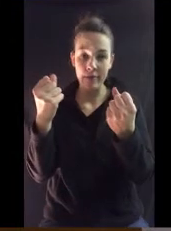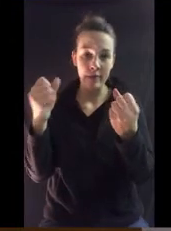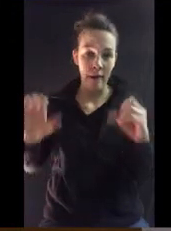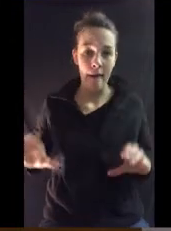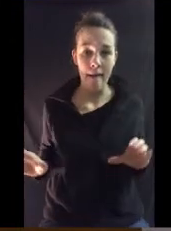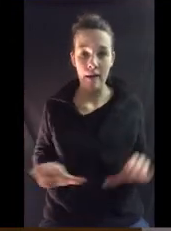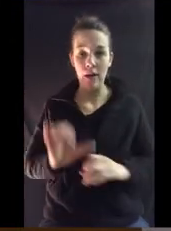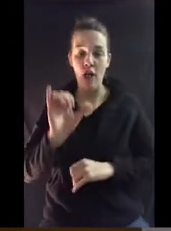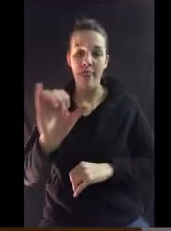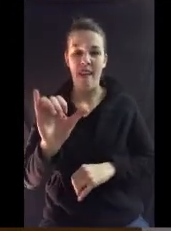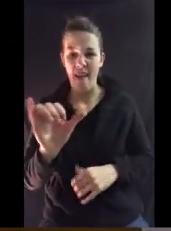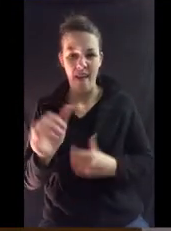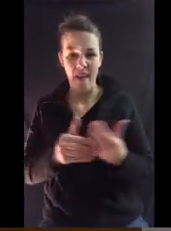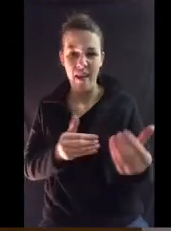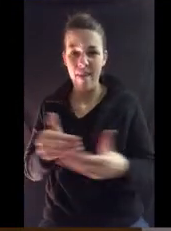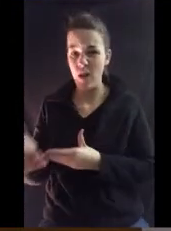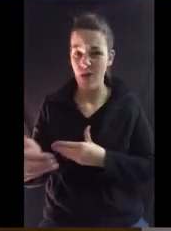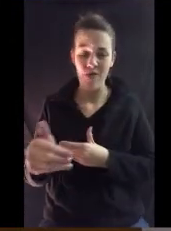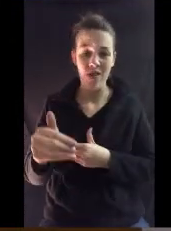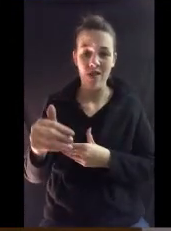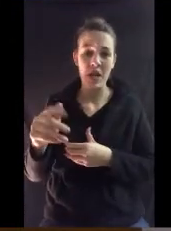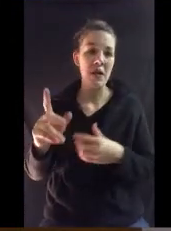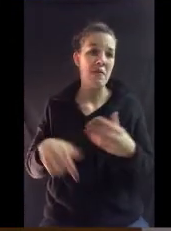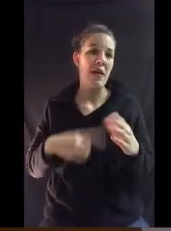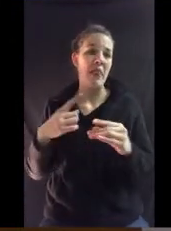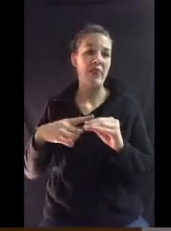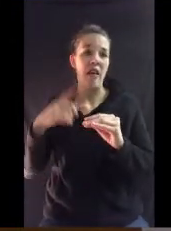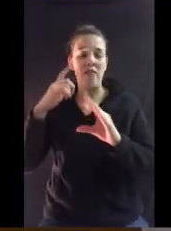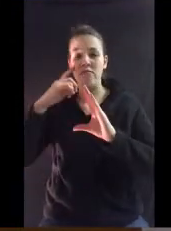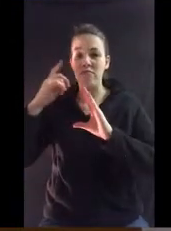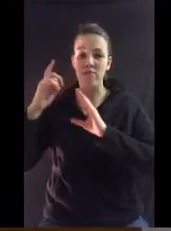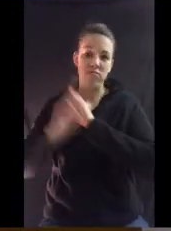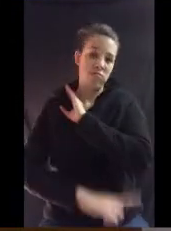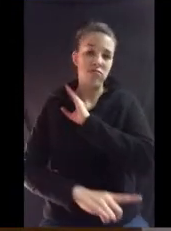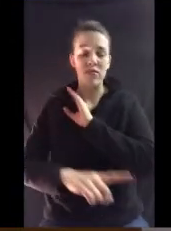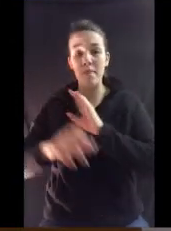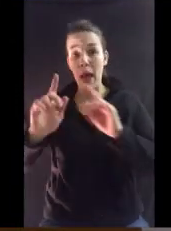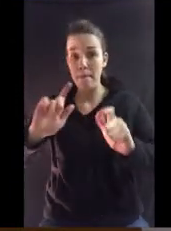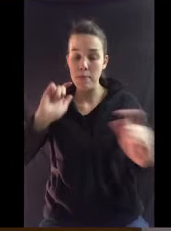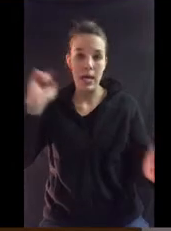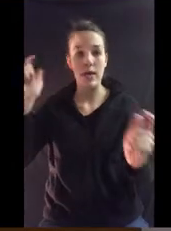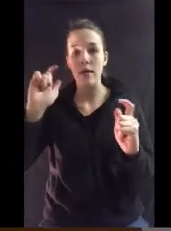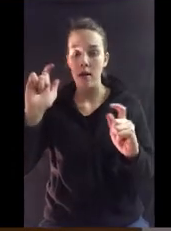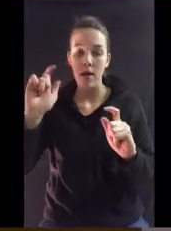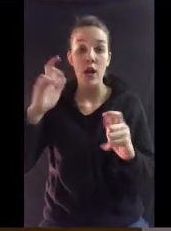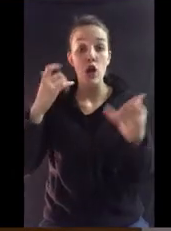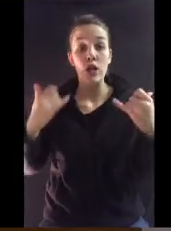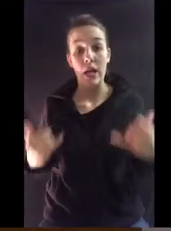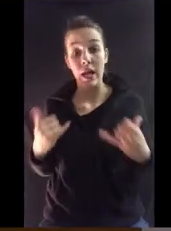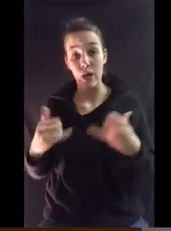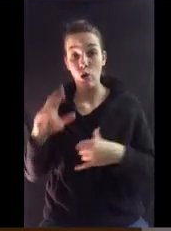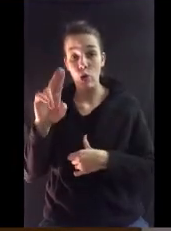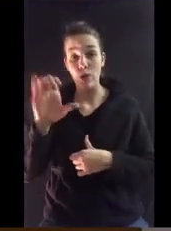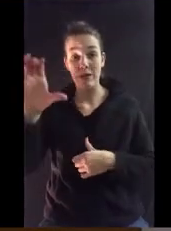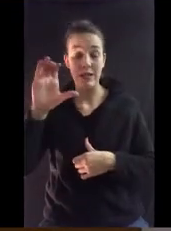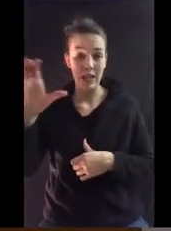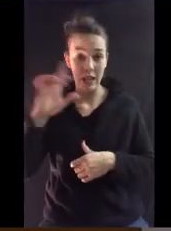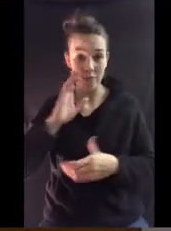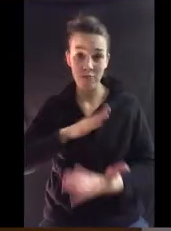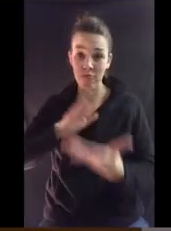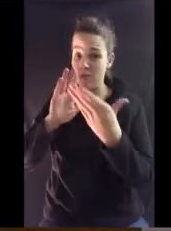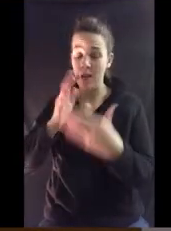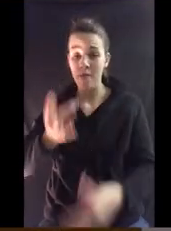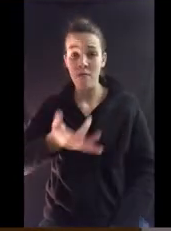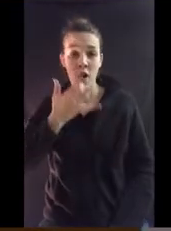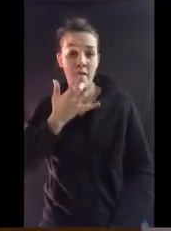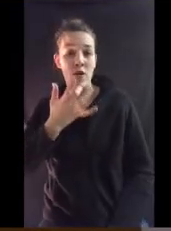bravely and boldly acting on that call, even when the cost has been great. We in the United Church of